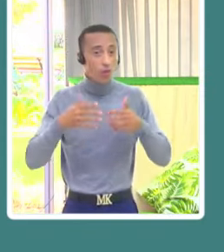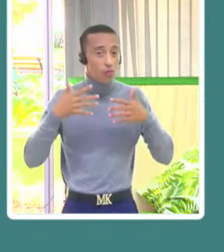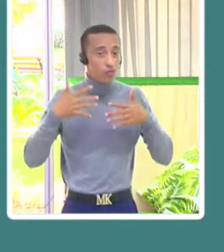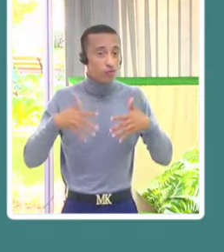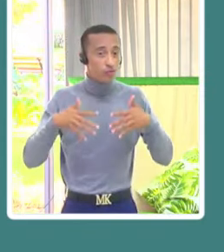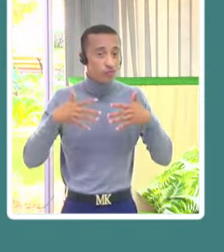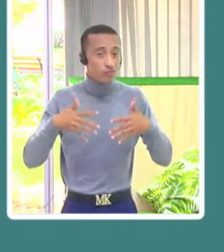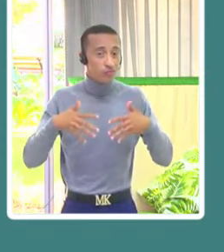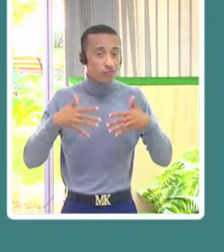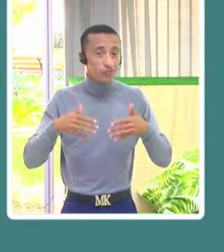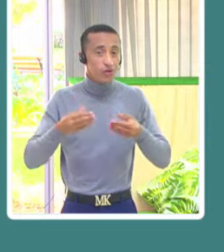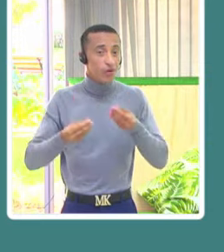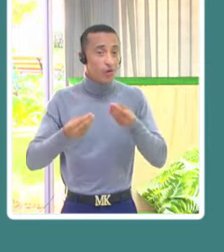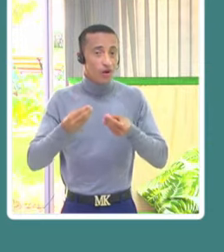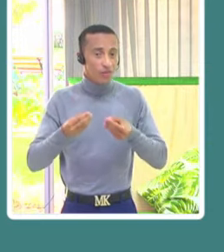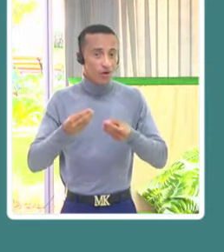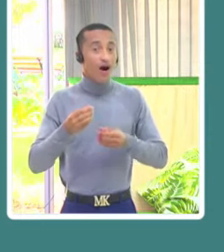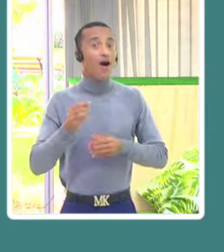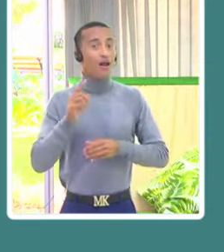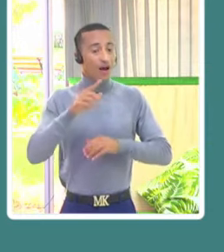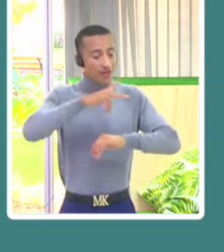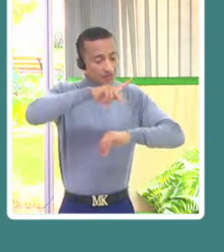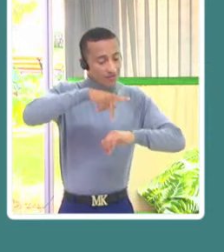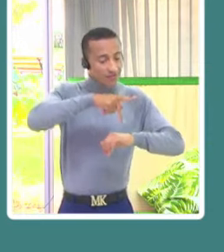reduce it to zero, literally zero.